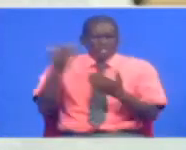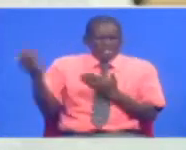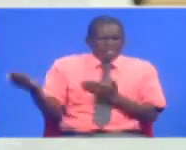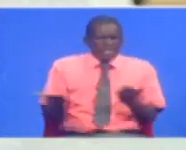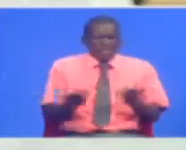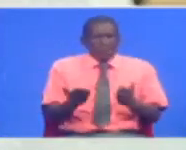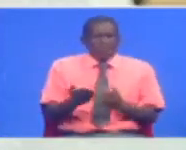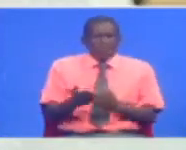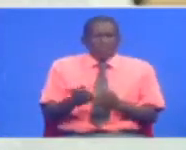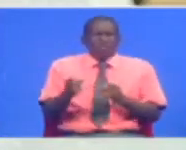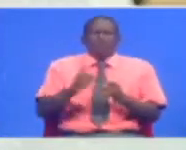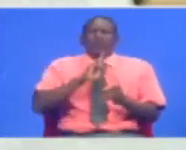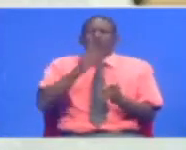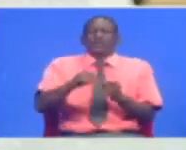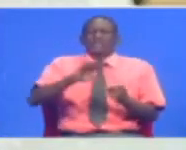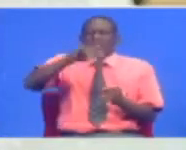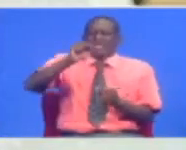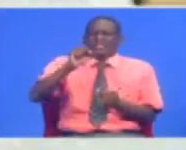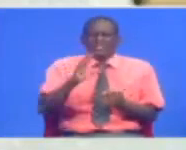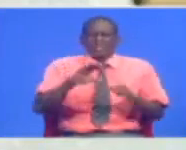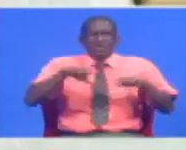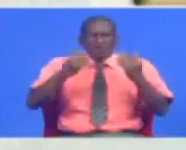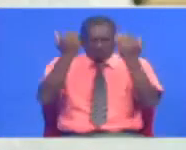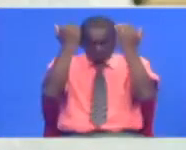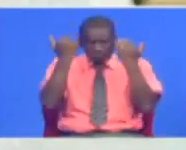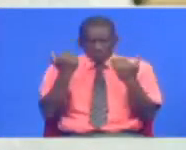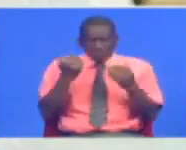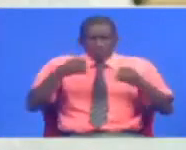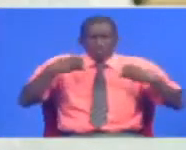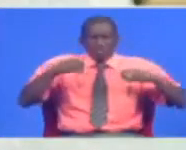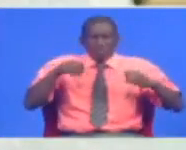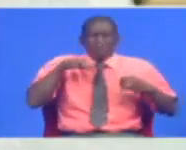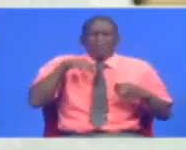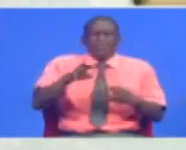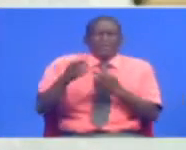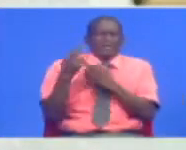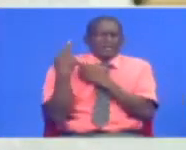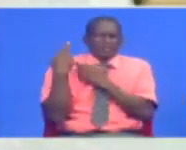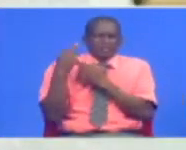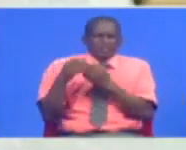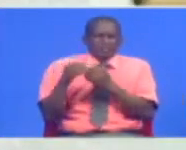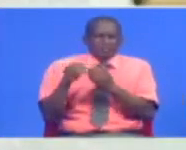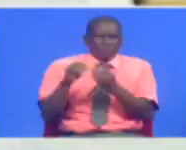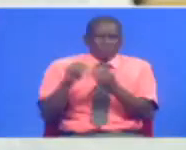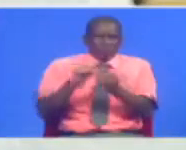to direct the JSC or the judiciary in the execution of their mandate.